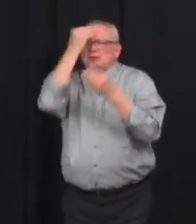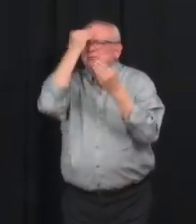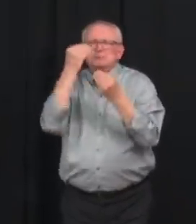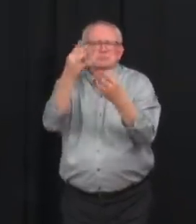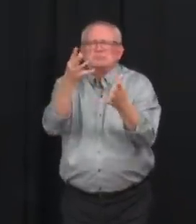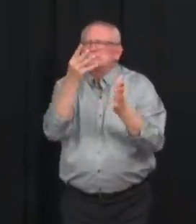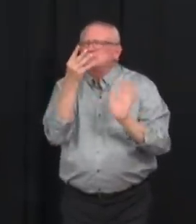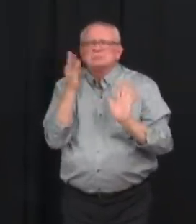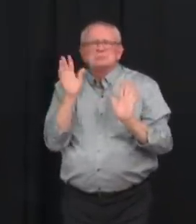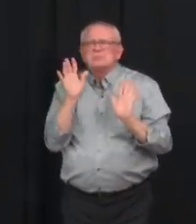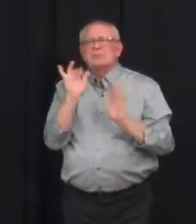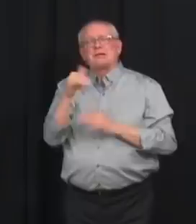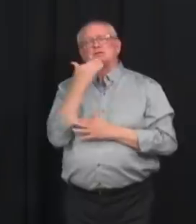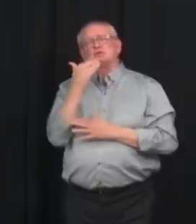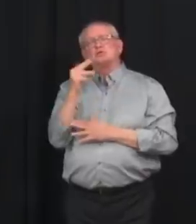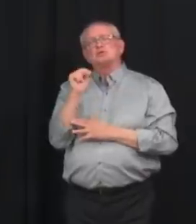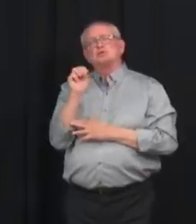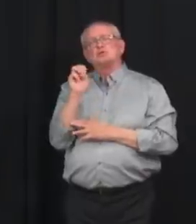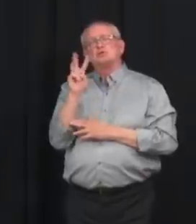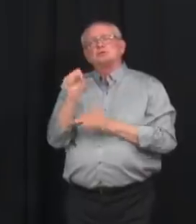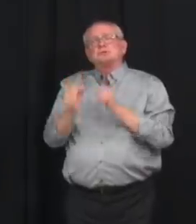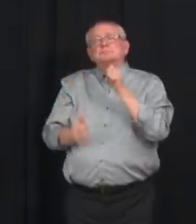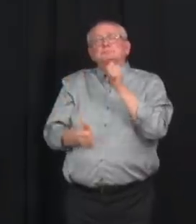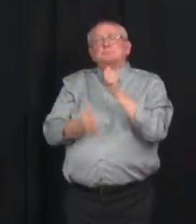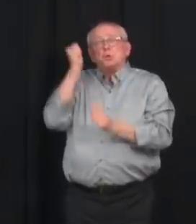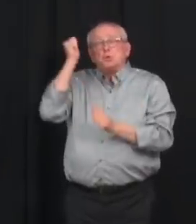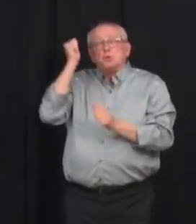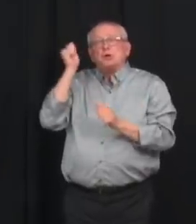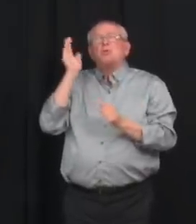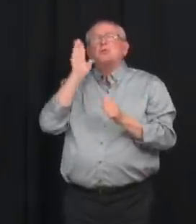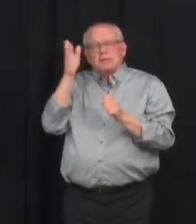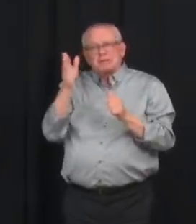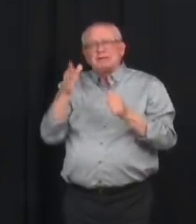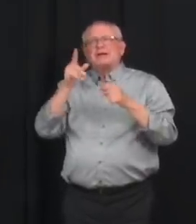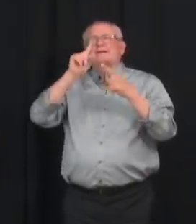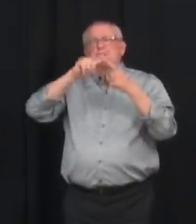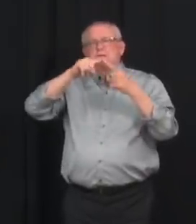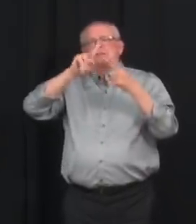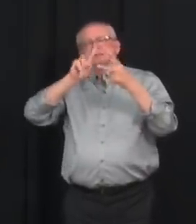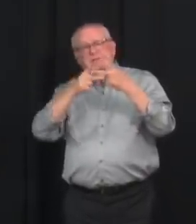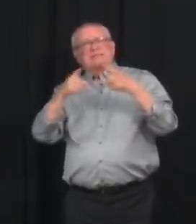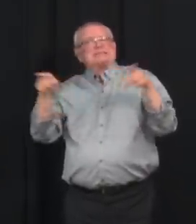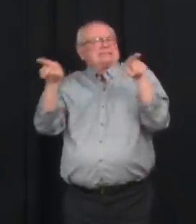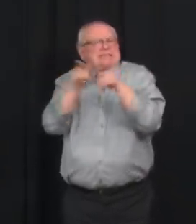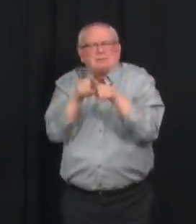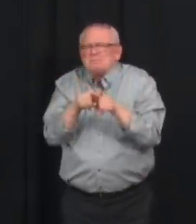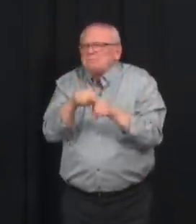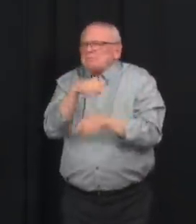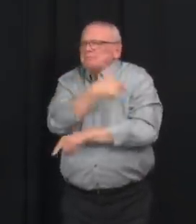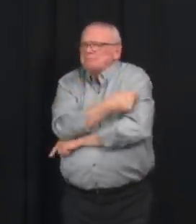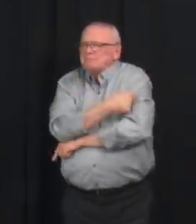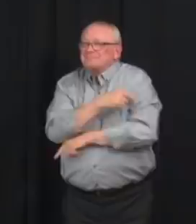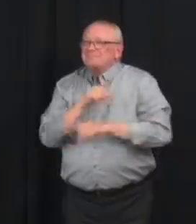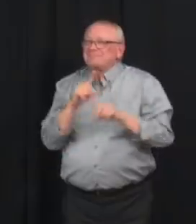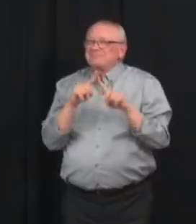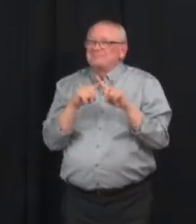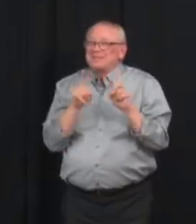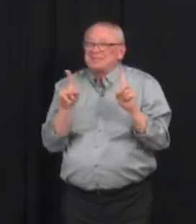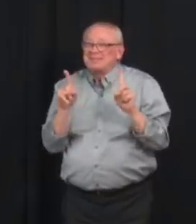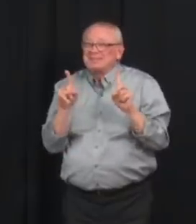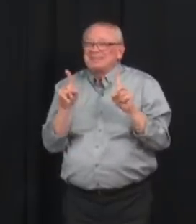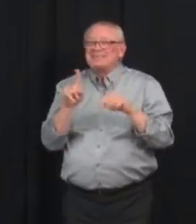we will give the same vaccine for first and second doses, the National Advisory Committee on Immunization has advised